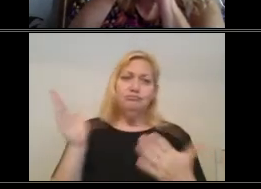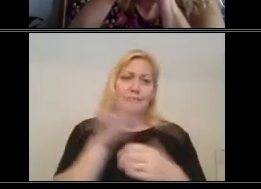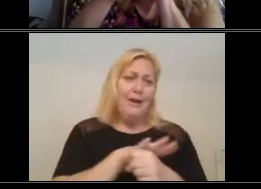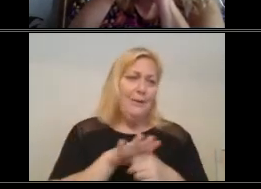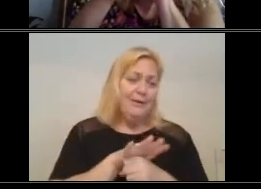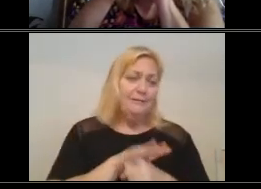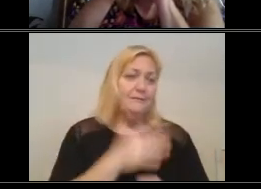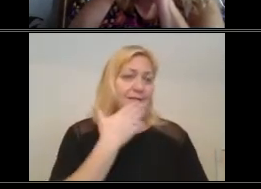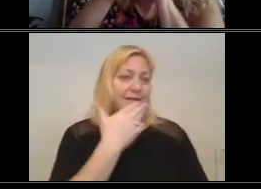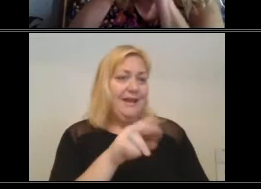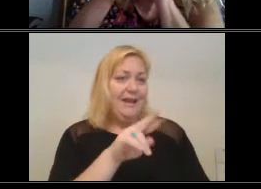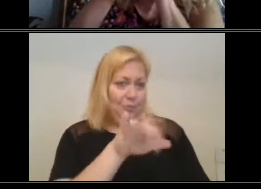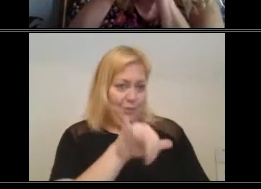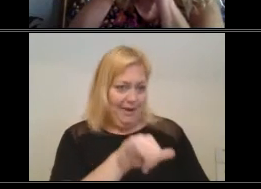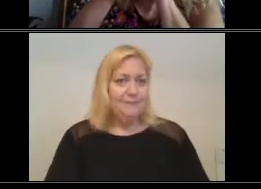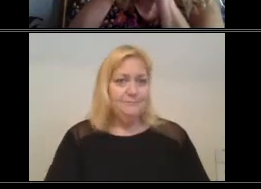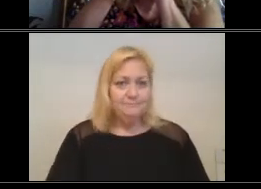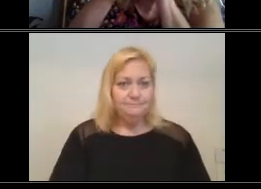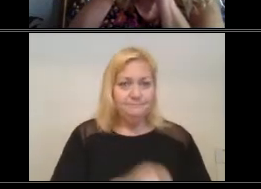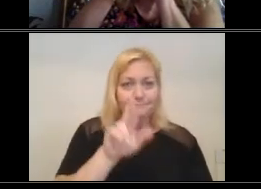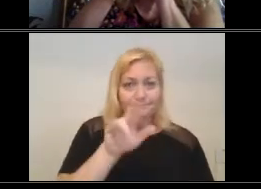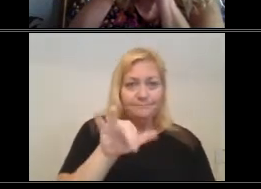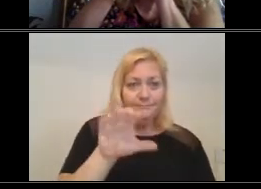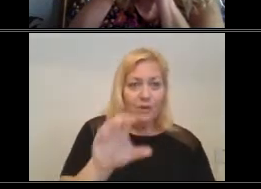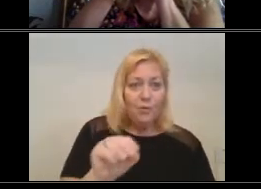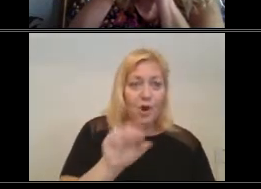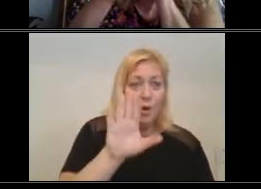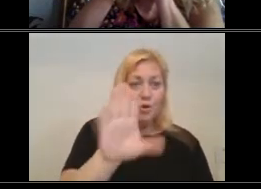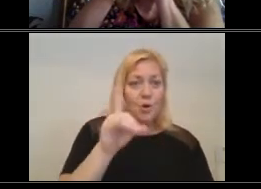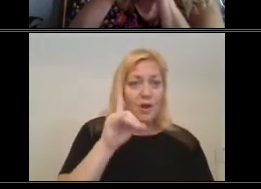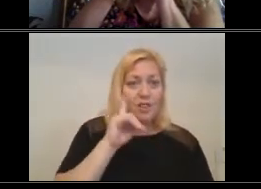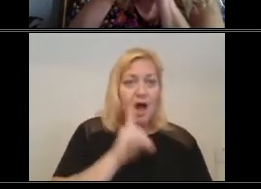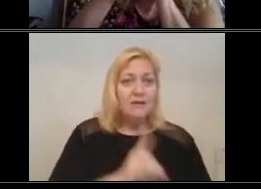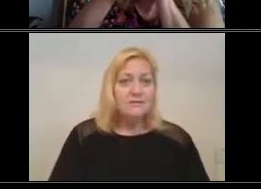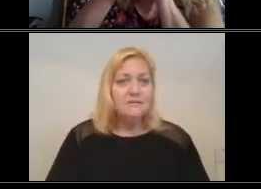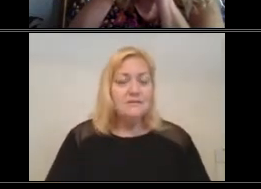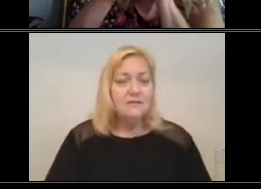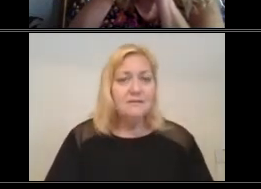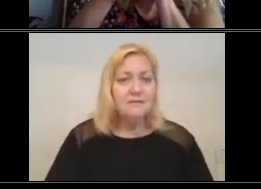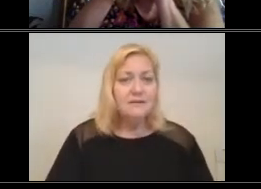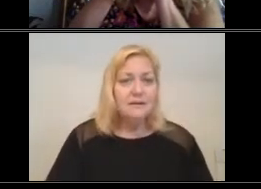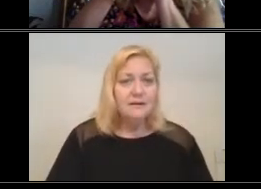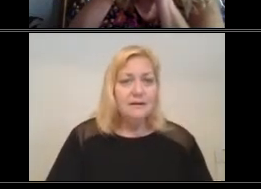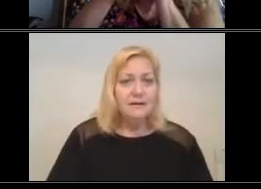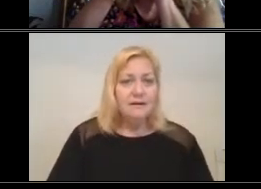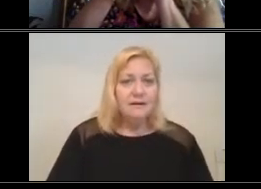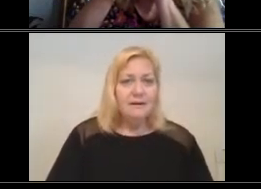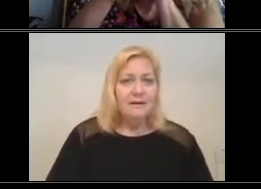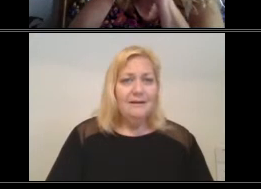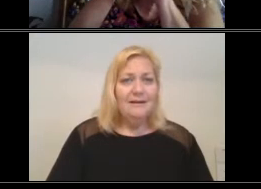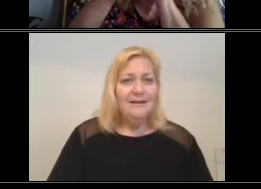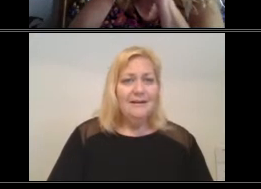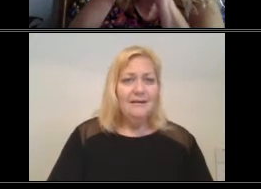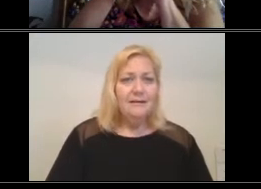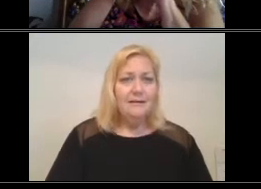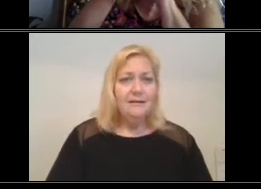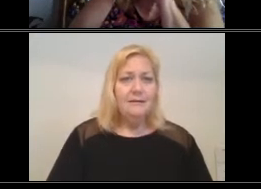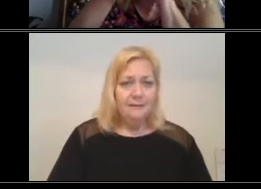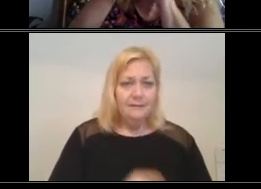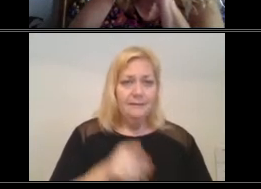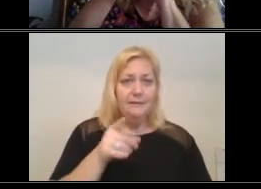And Rio, we'd love to hear your thoughts on defining equity in transportation and how an equity advisory committee can